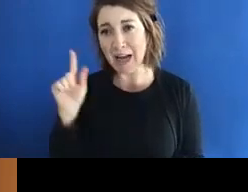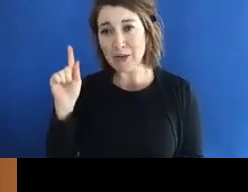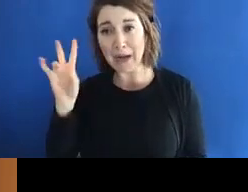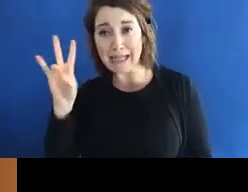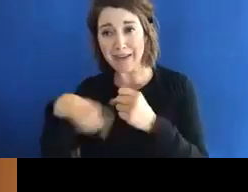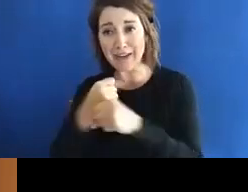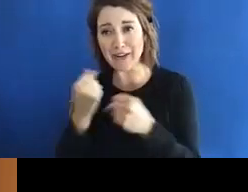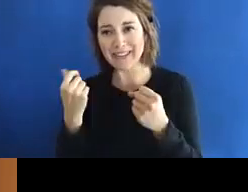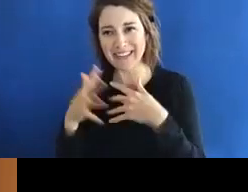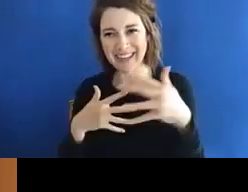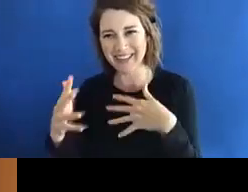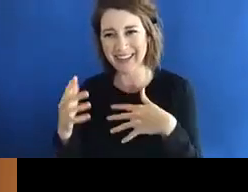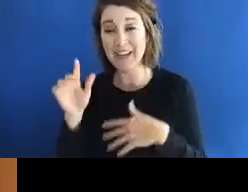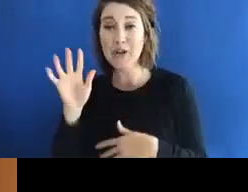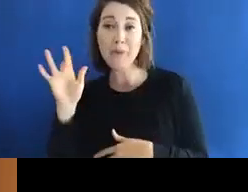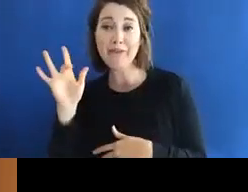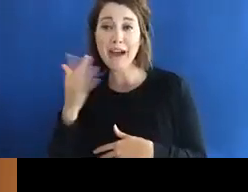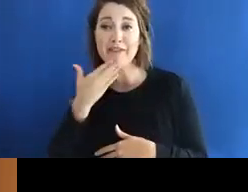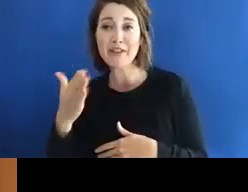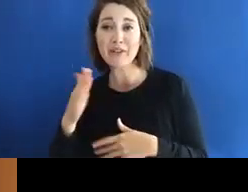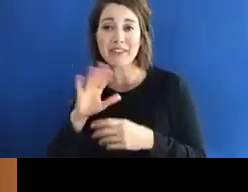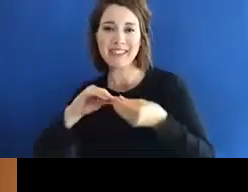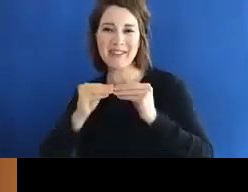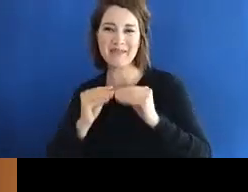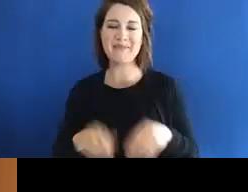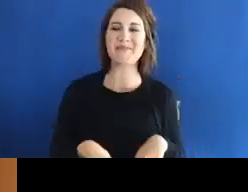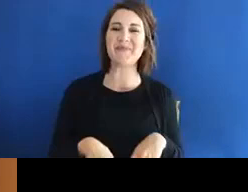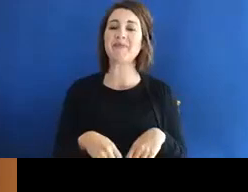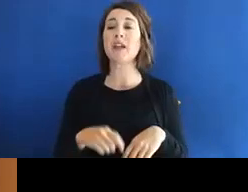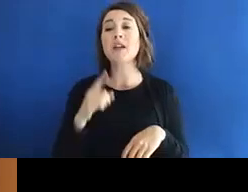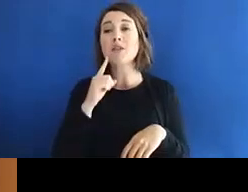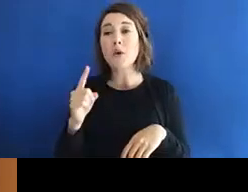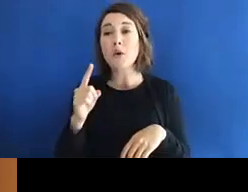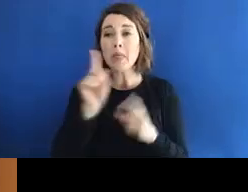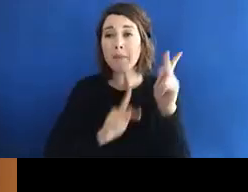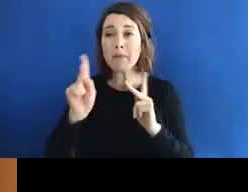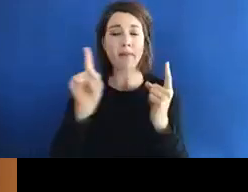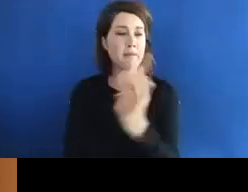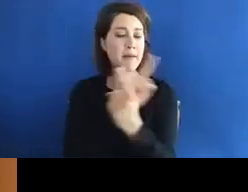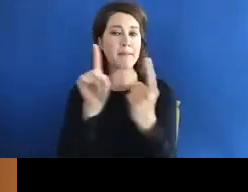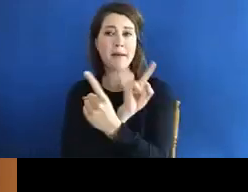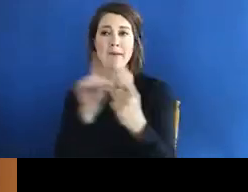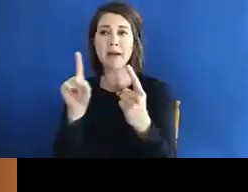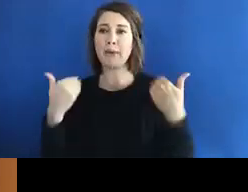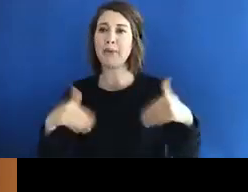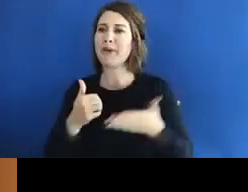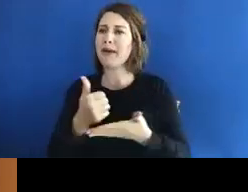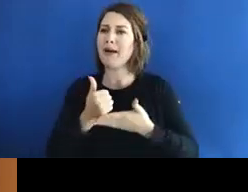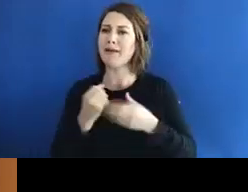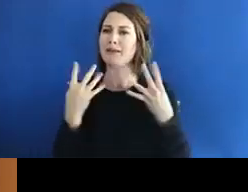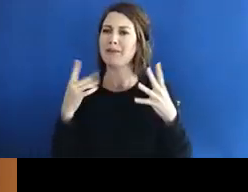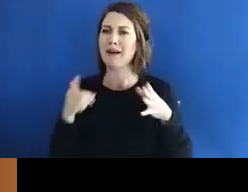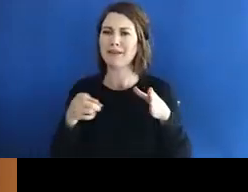and learned from within the VR network has helped me tremendously during my career. I think everyone will agree that VR is a complicated